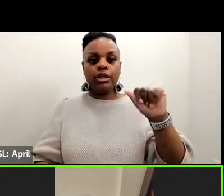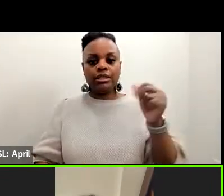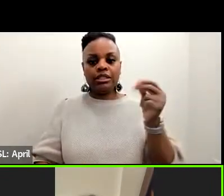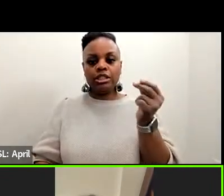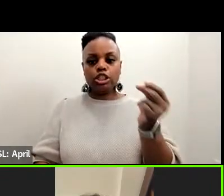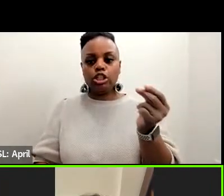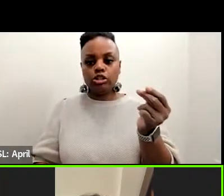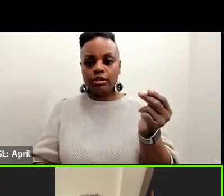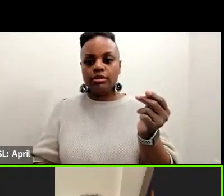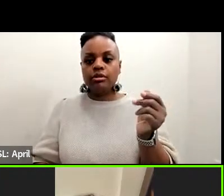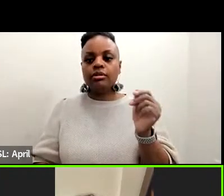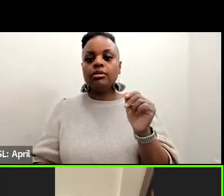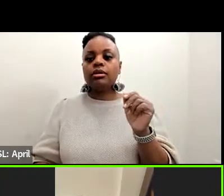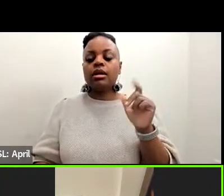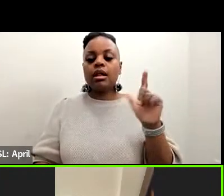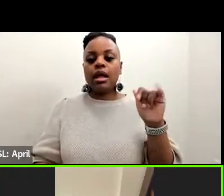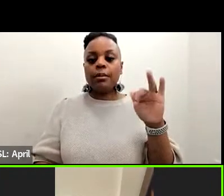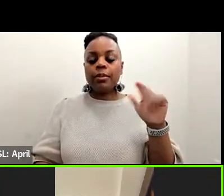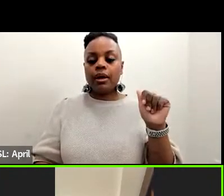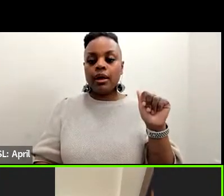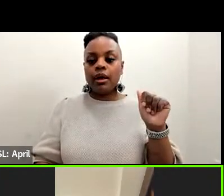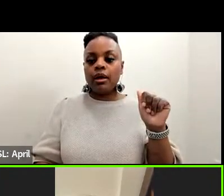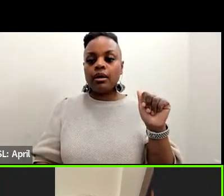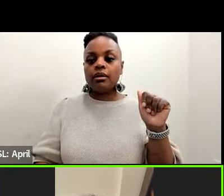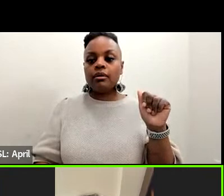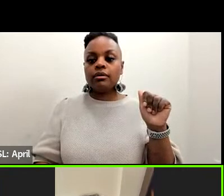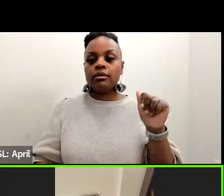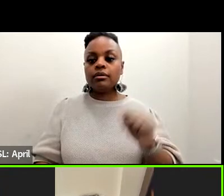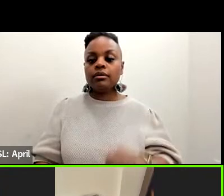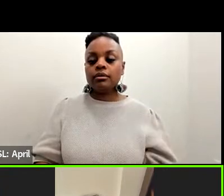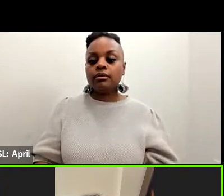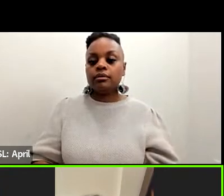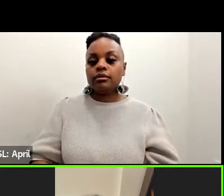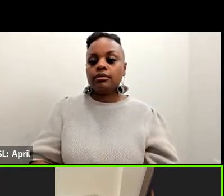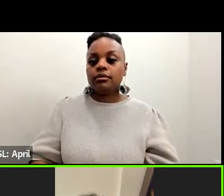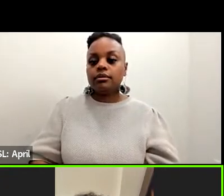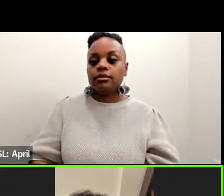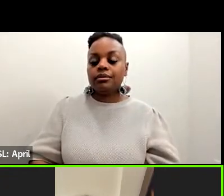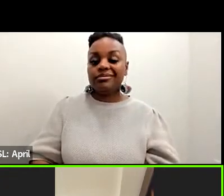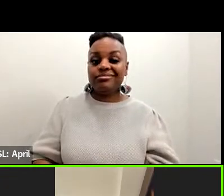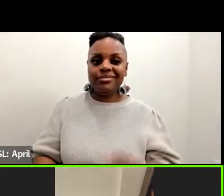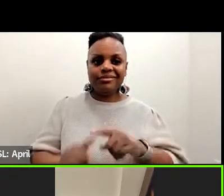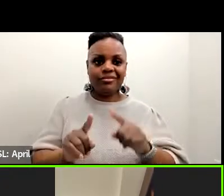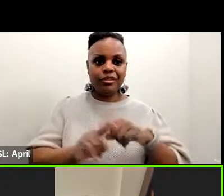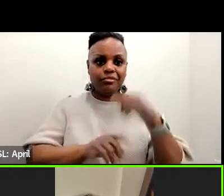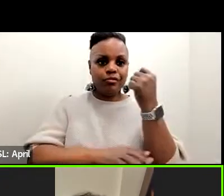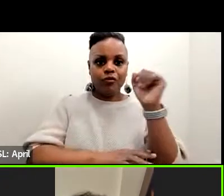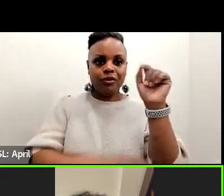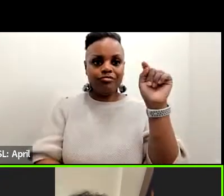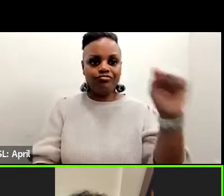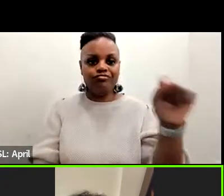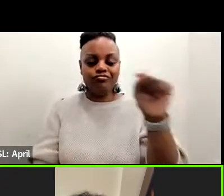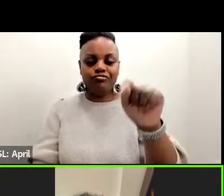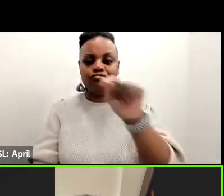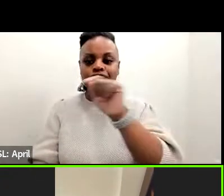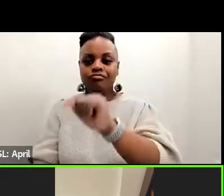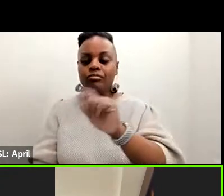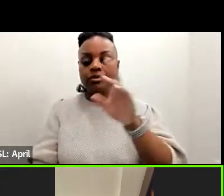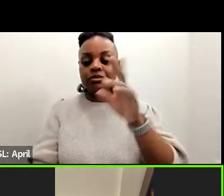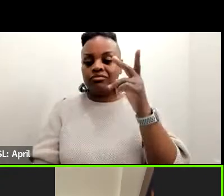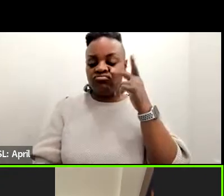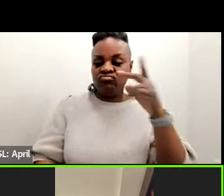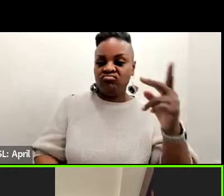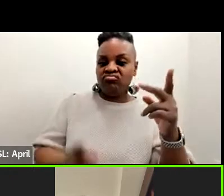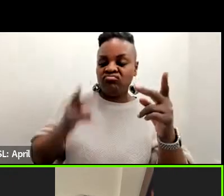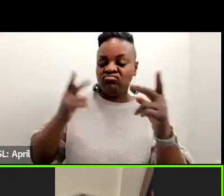those kinds of movements that the elders try to exercise this authoritarian politics to keep the membership